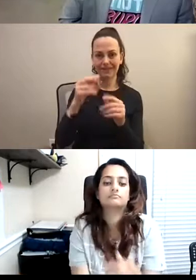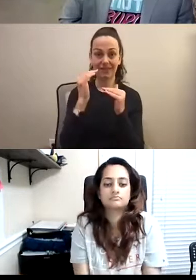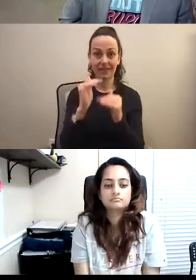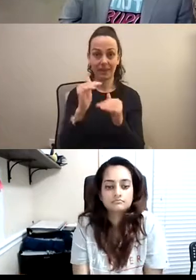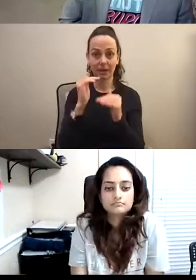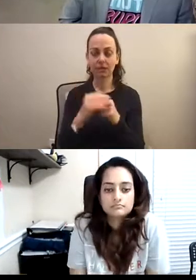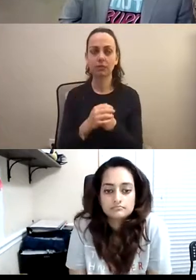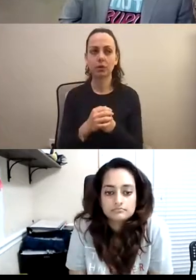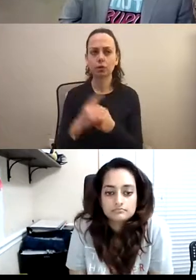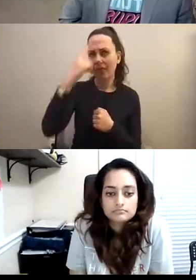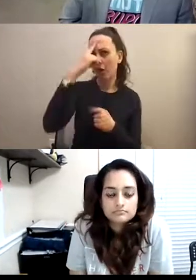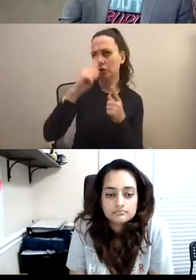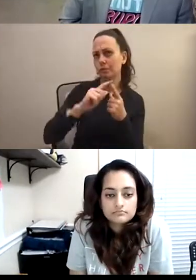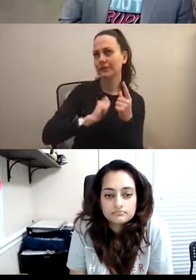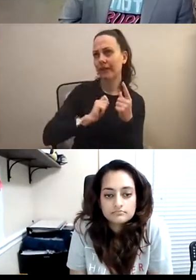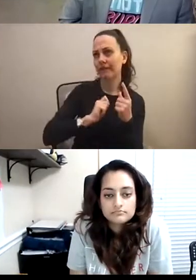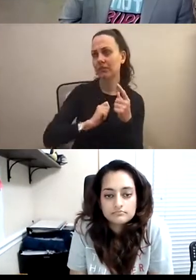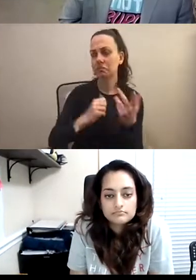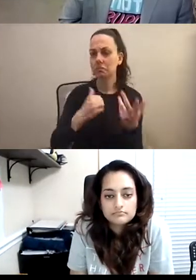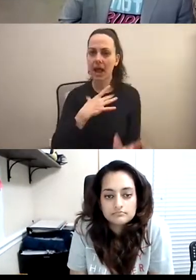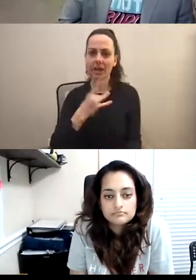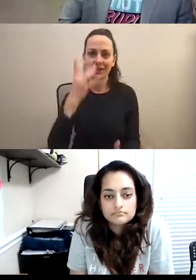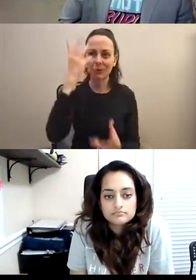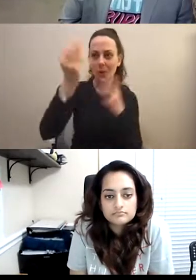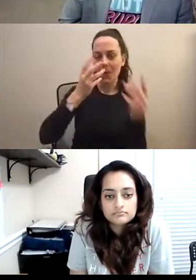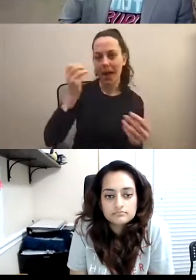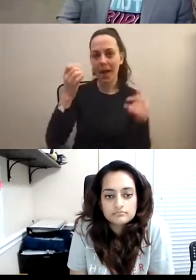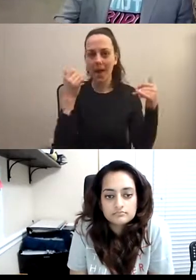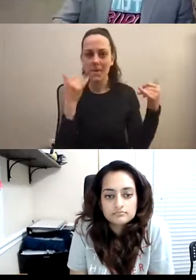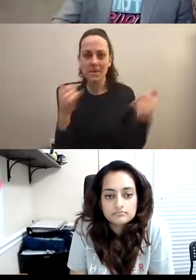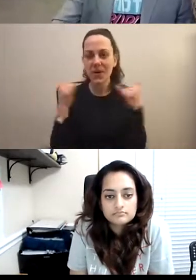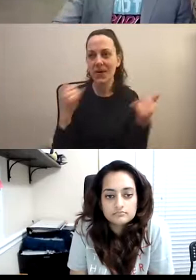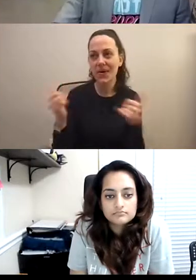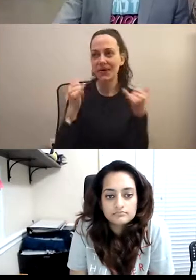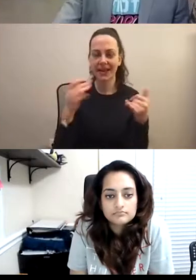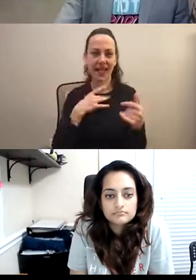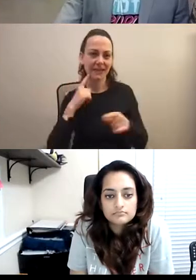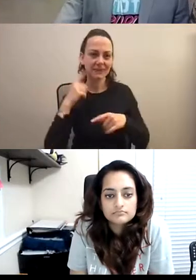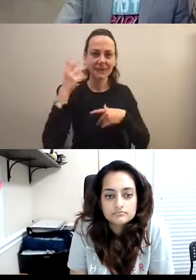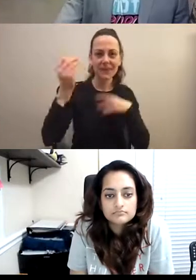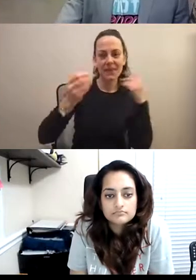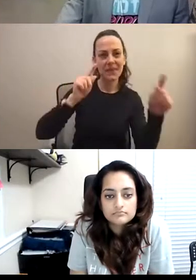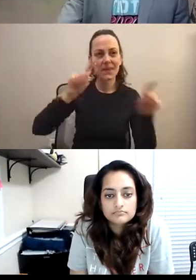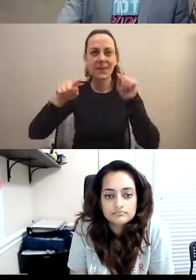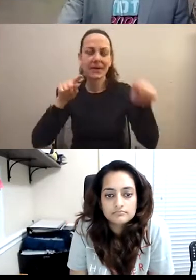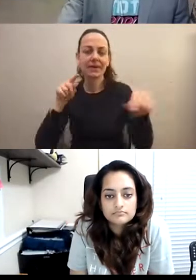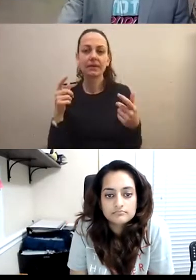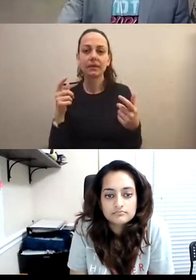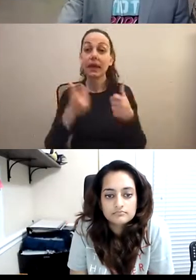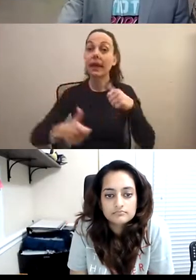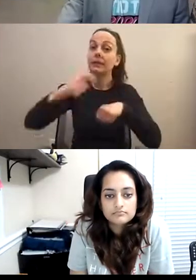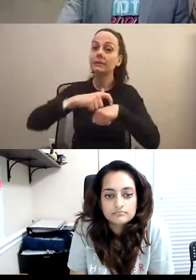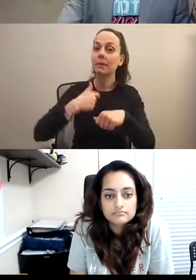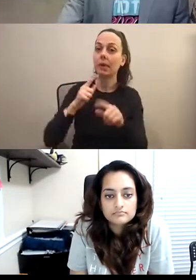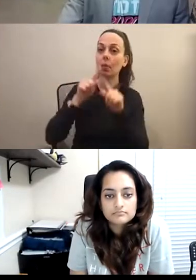like, well, I like to go out. I like to party. I like to go here. I like to go there. And anytime that I've gone somewhere